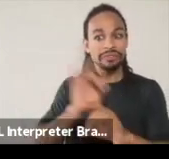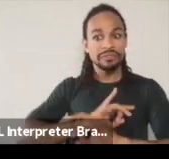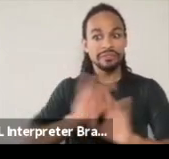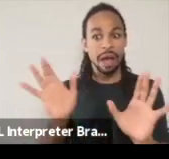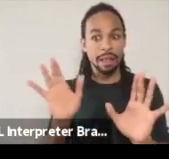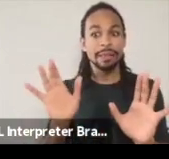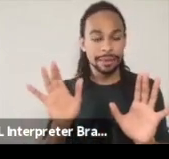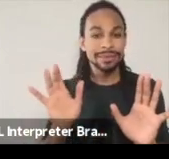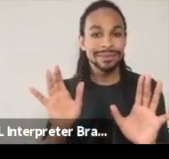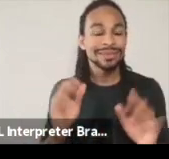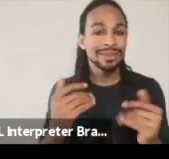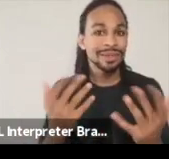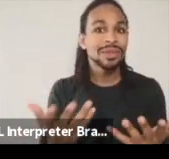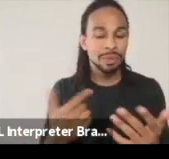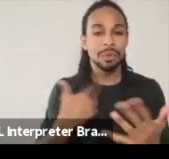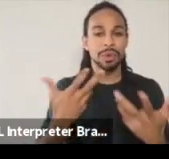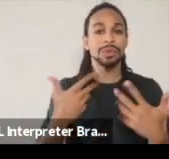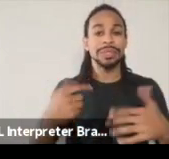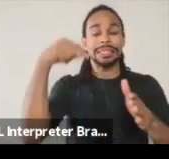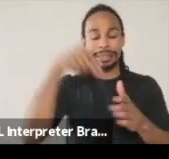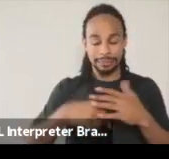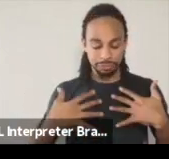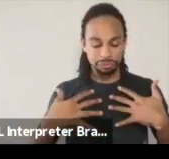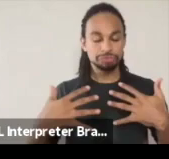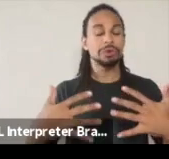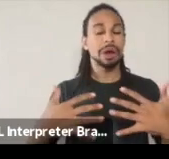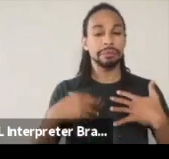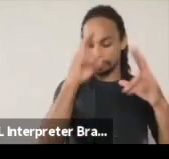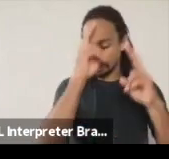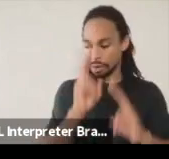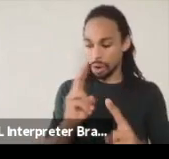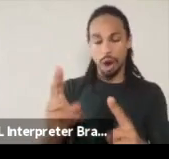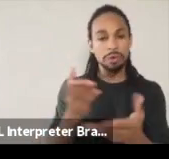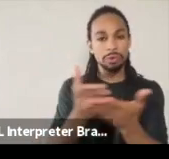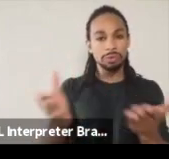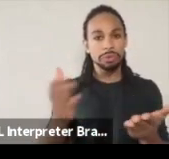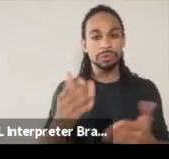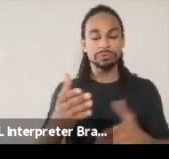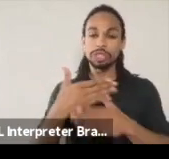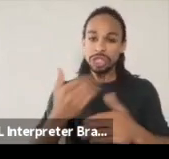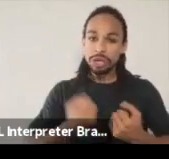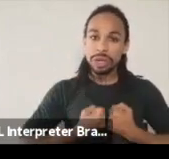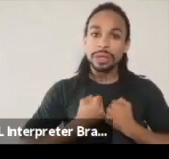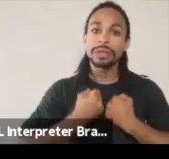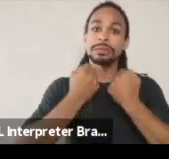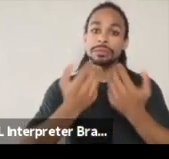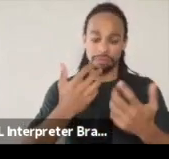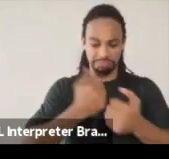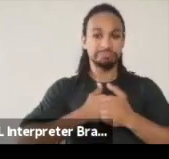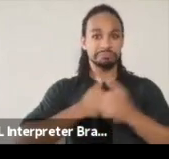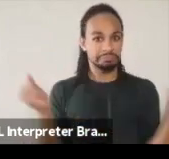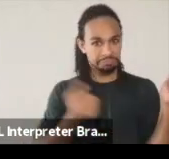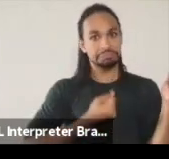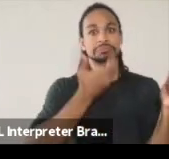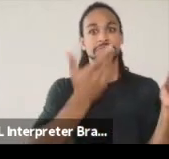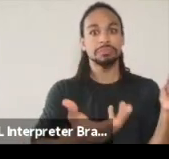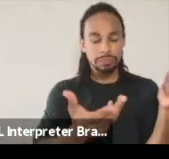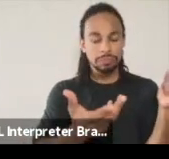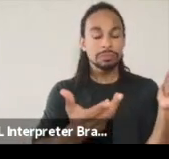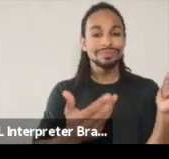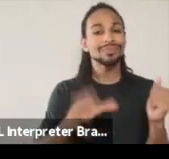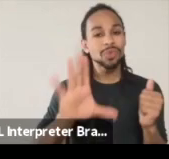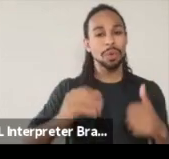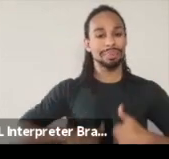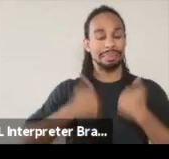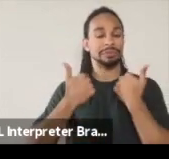breath and reflection and honoring all of you for sharing and for your lived experience. I'm just really grateful to